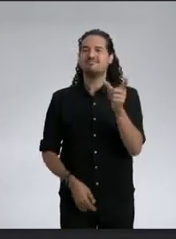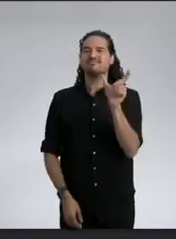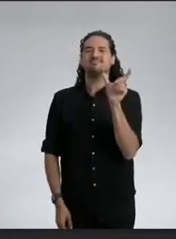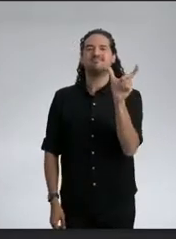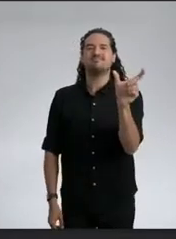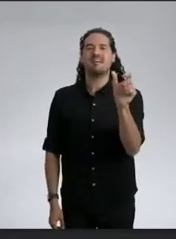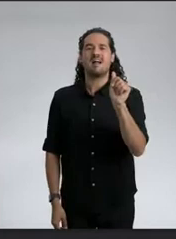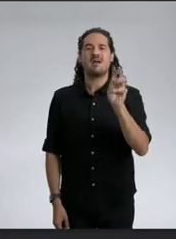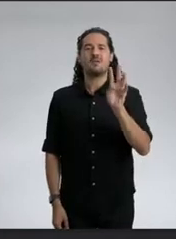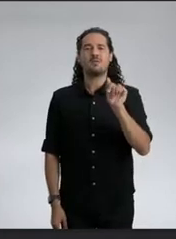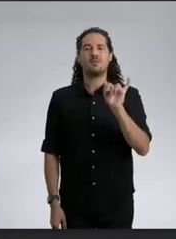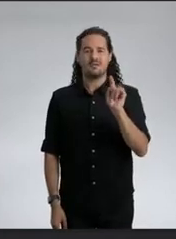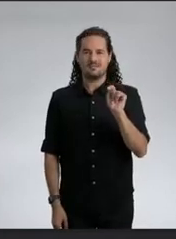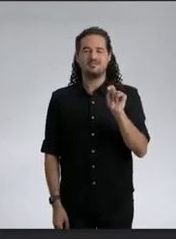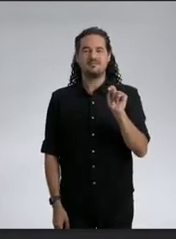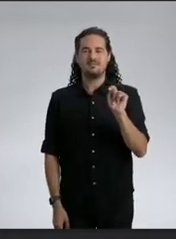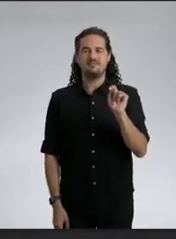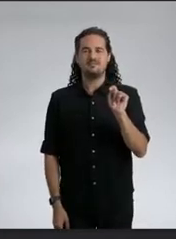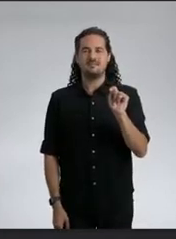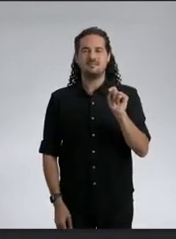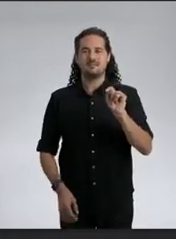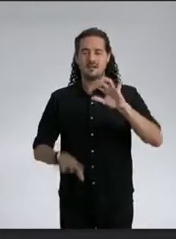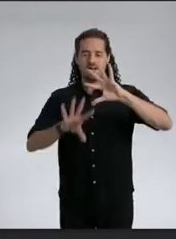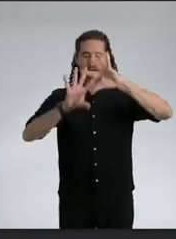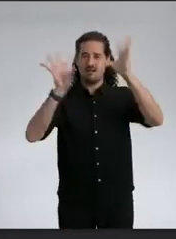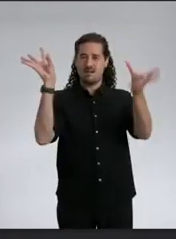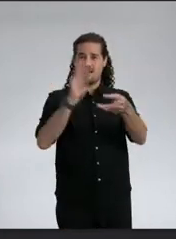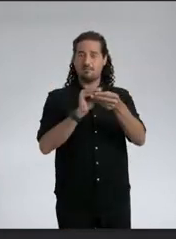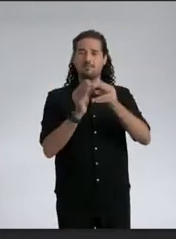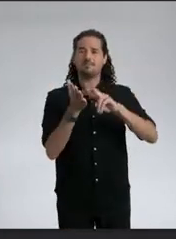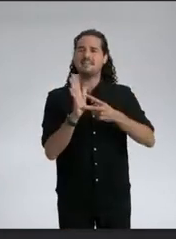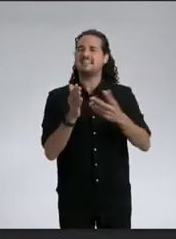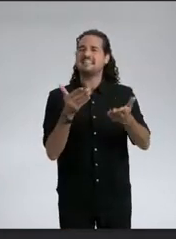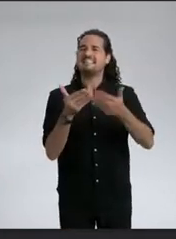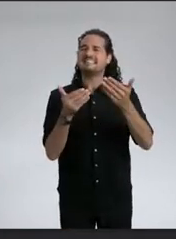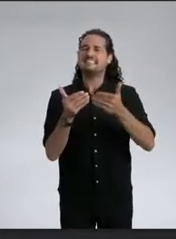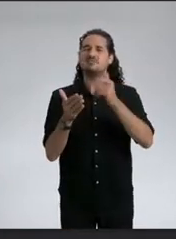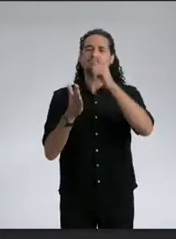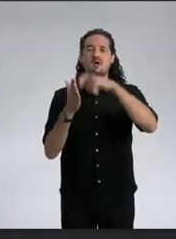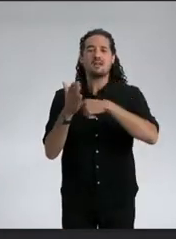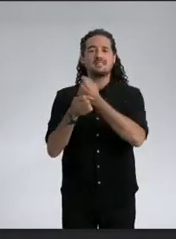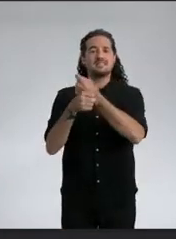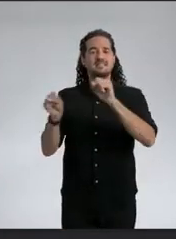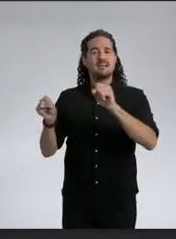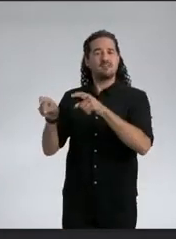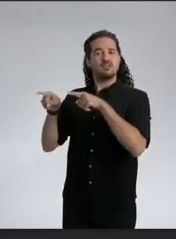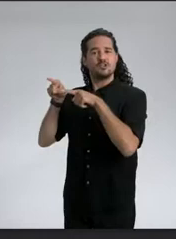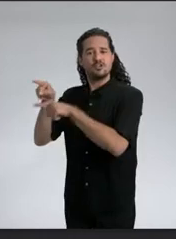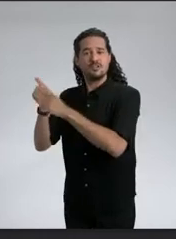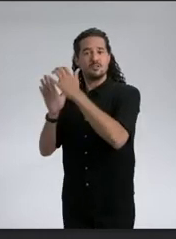Altogether, this means it's easier to write safe concurrent code that you don't have to manage yourself.